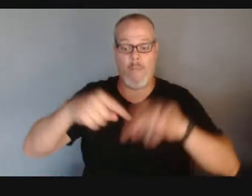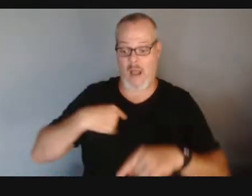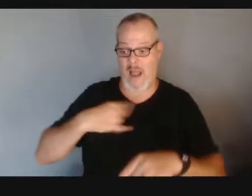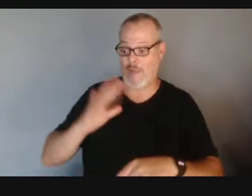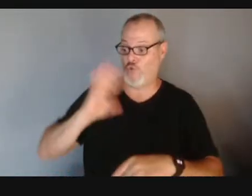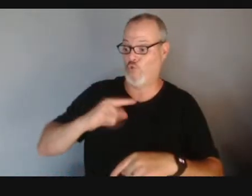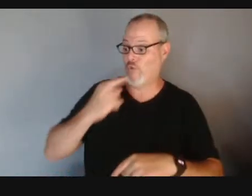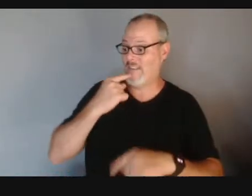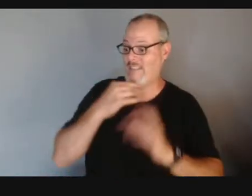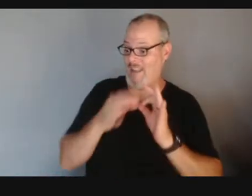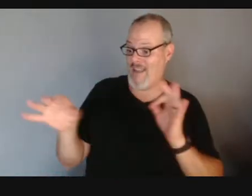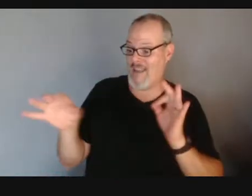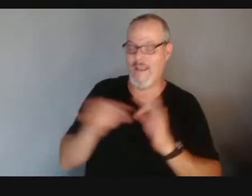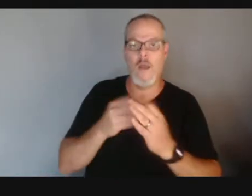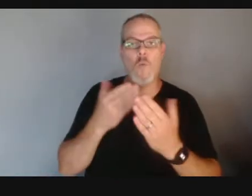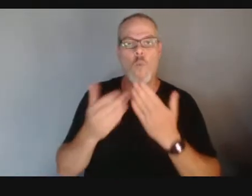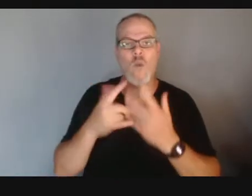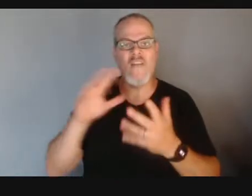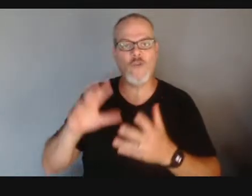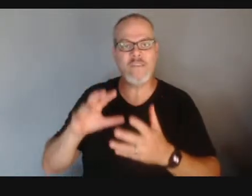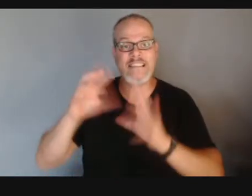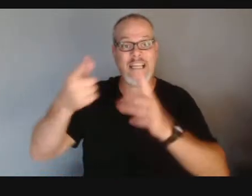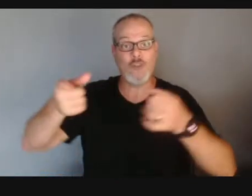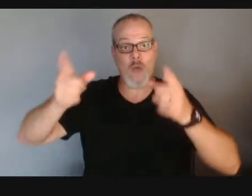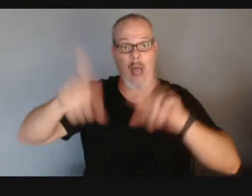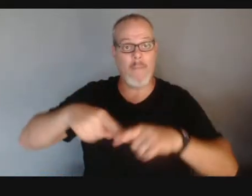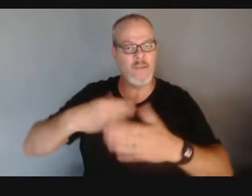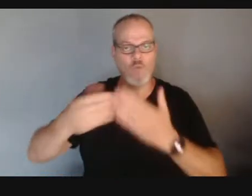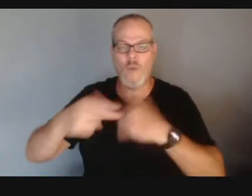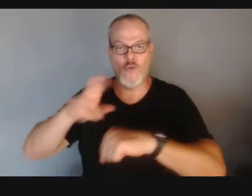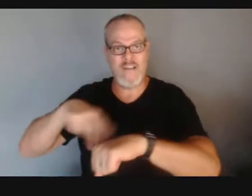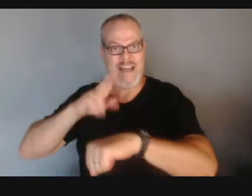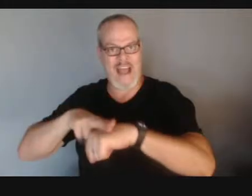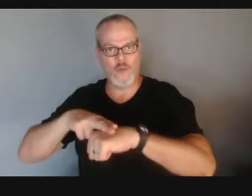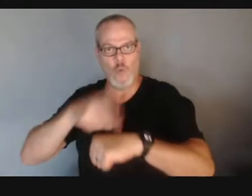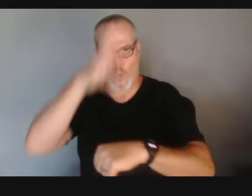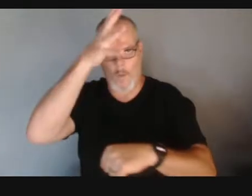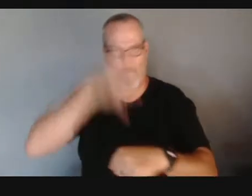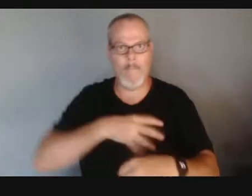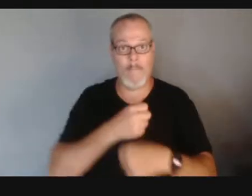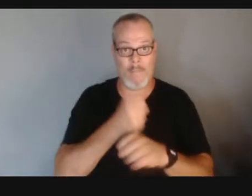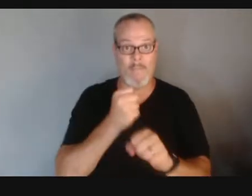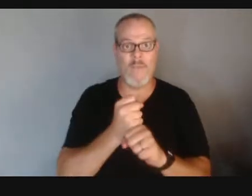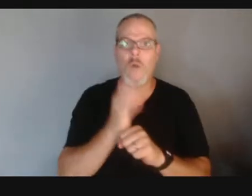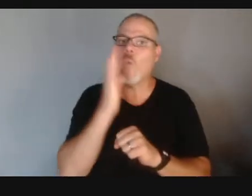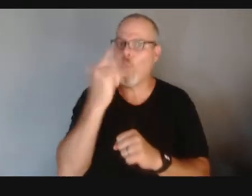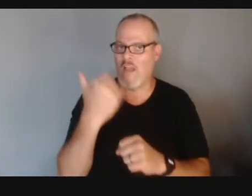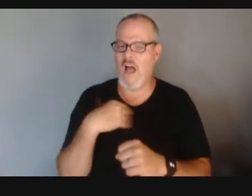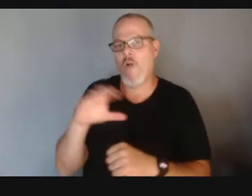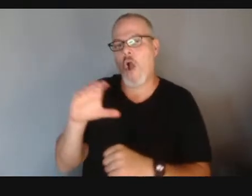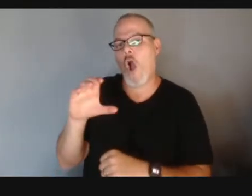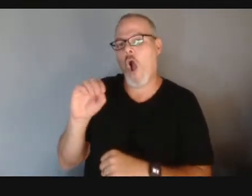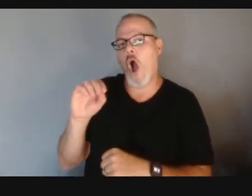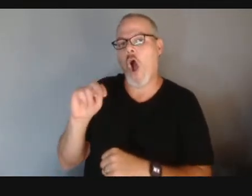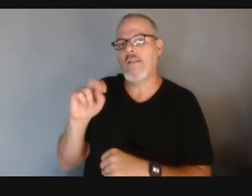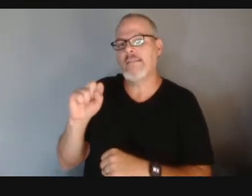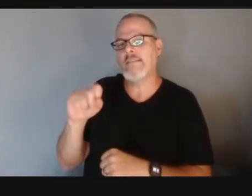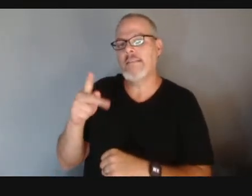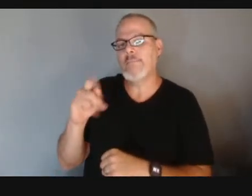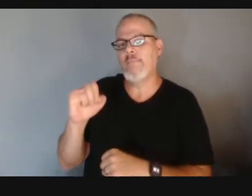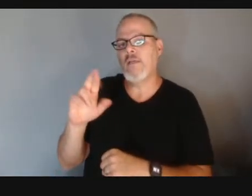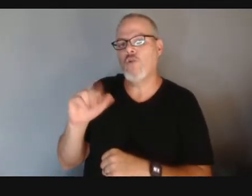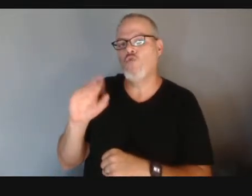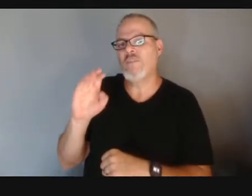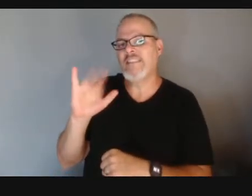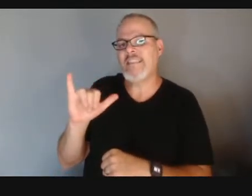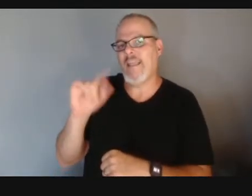whenever a disaster happens, whether natural or man-made, there will be conspiracy theories on social media about it.